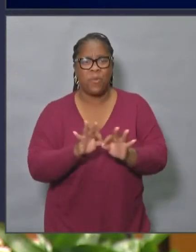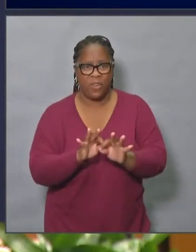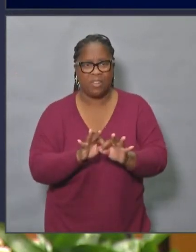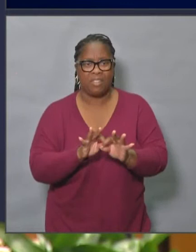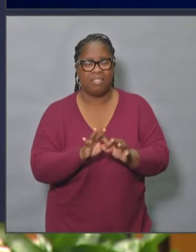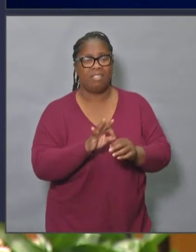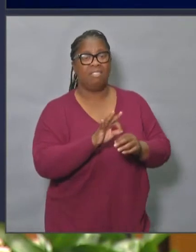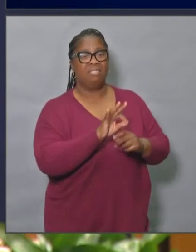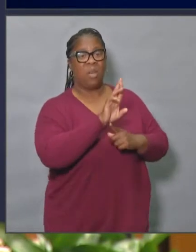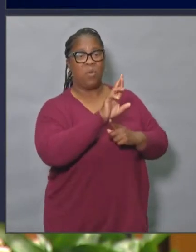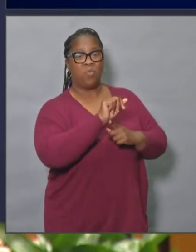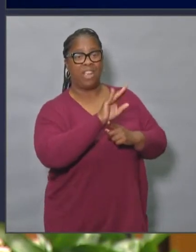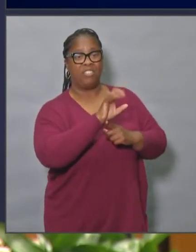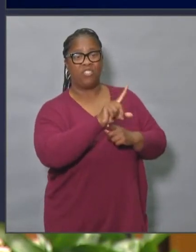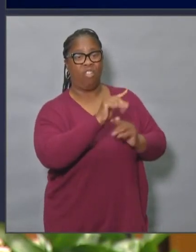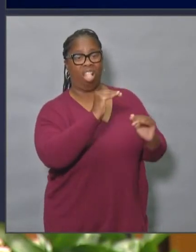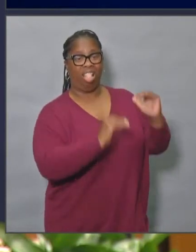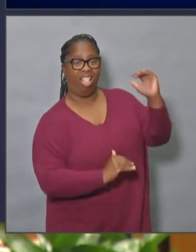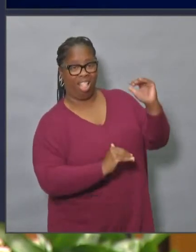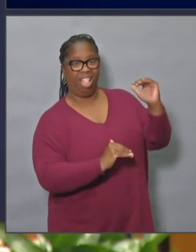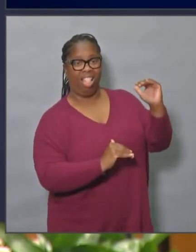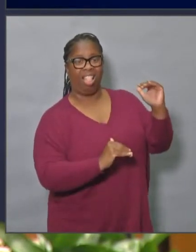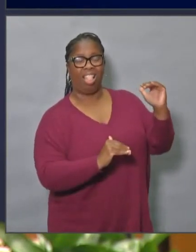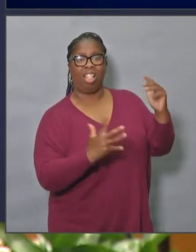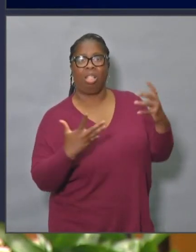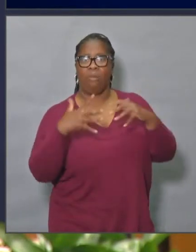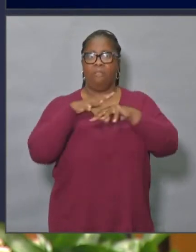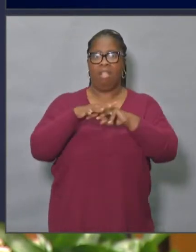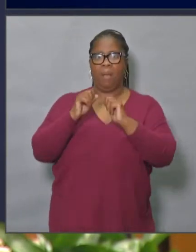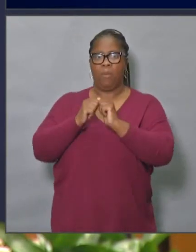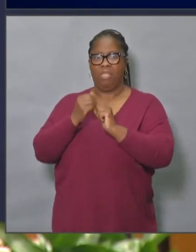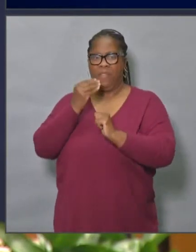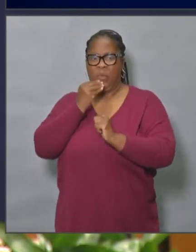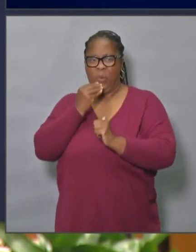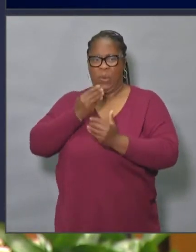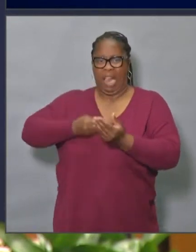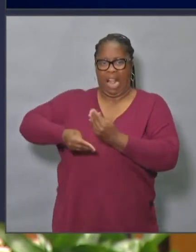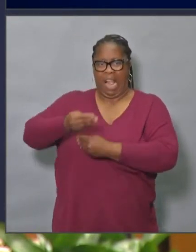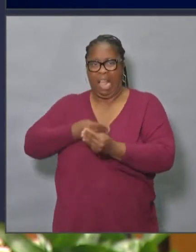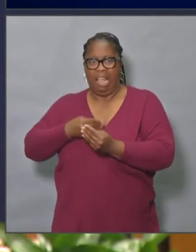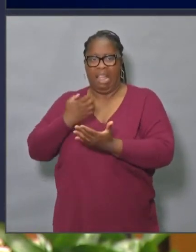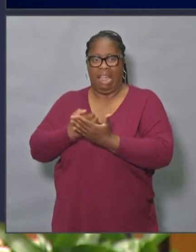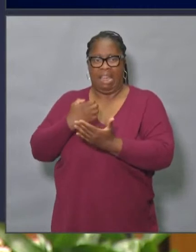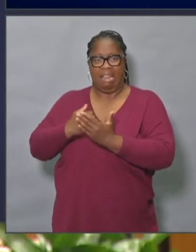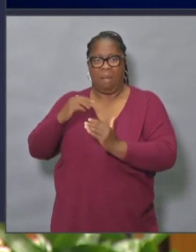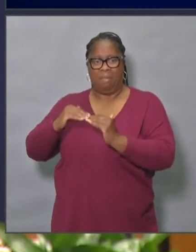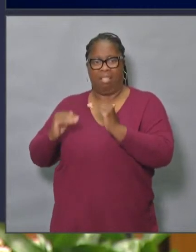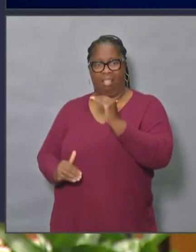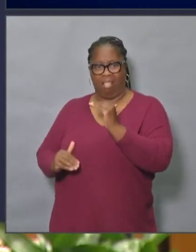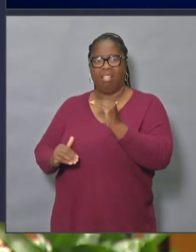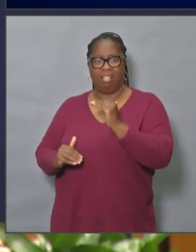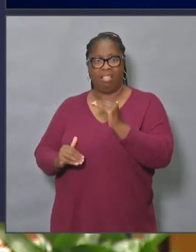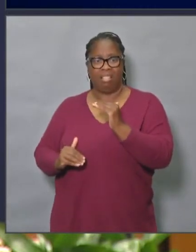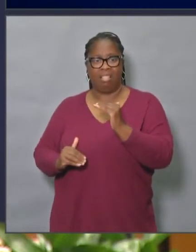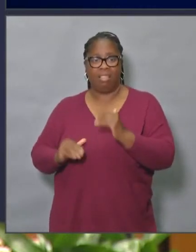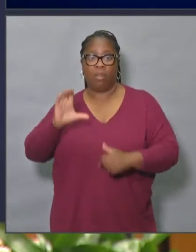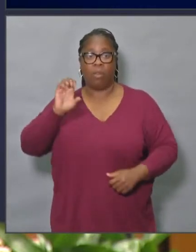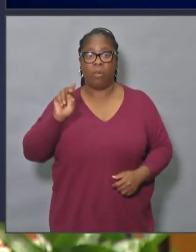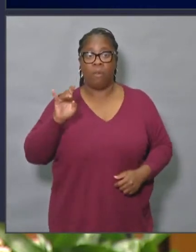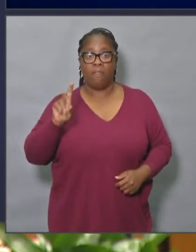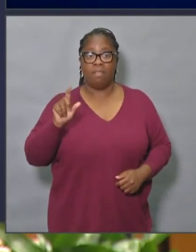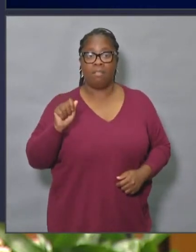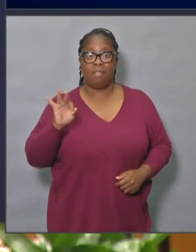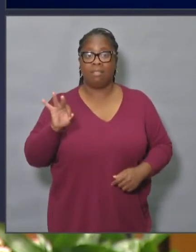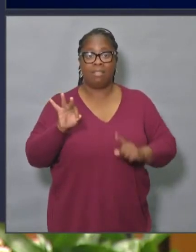intertwined with the issue of food security and economic justice. And the COVID-19 crisis has resulted in widespread